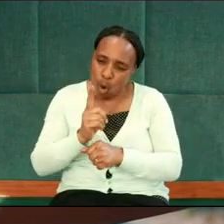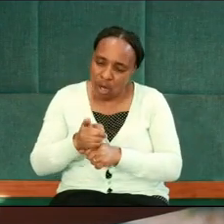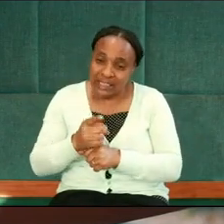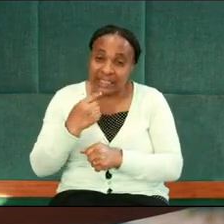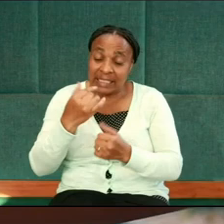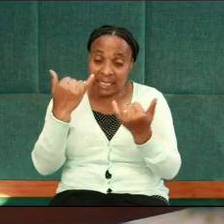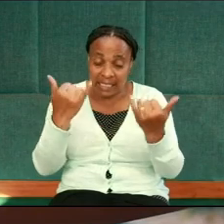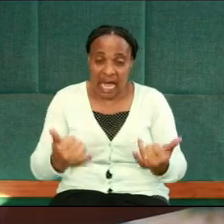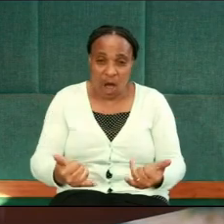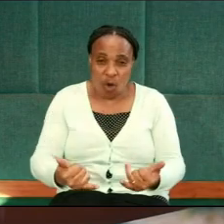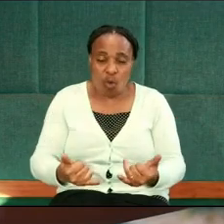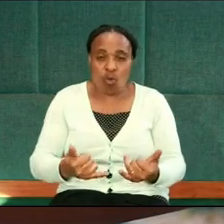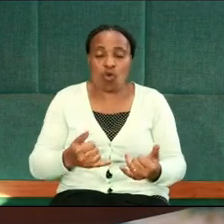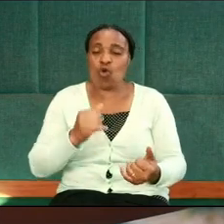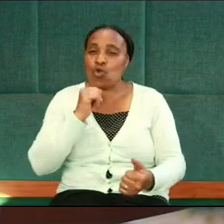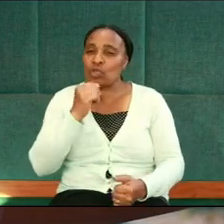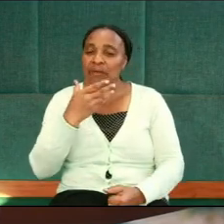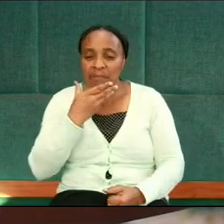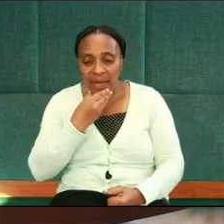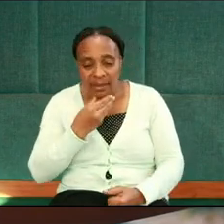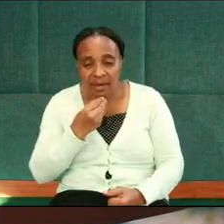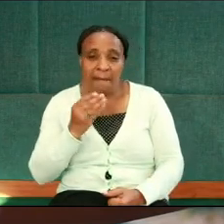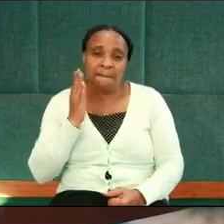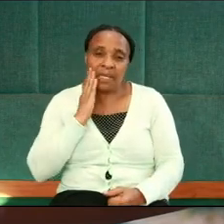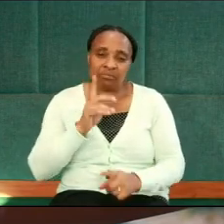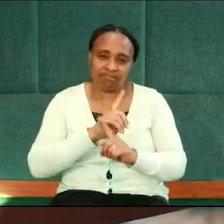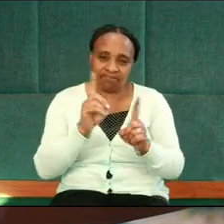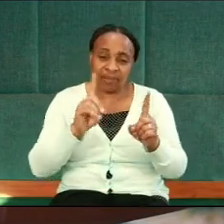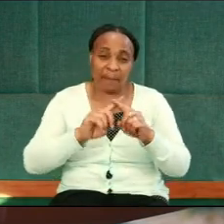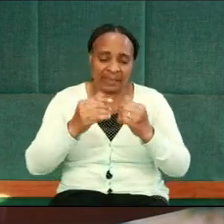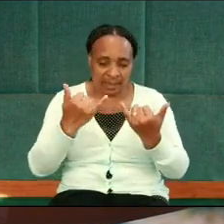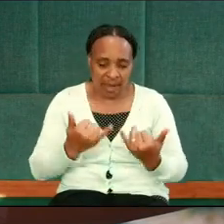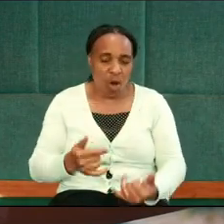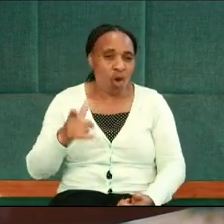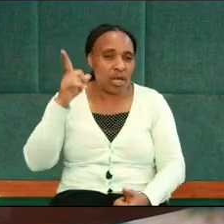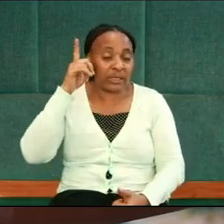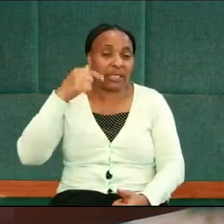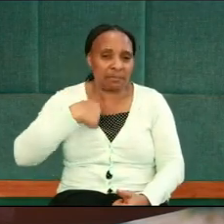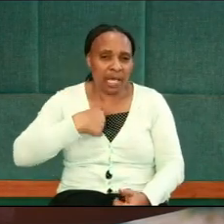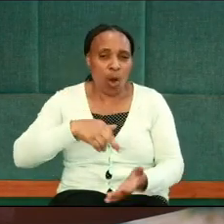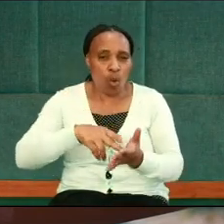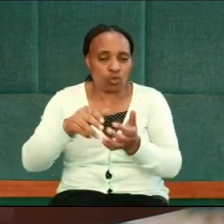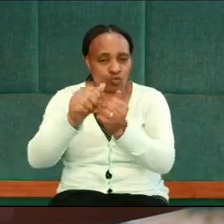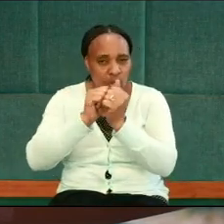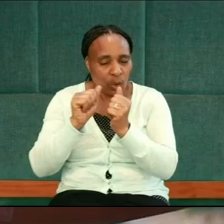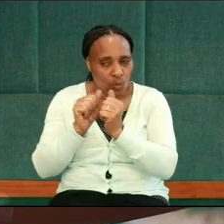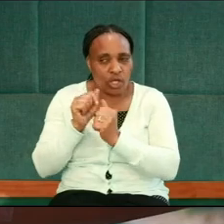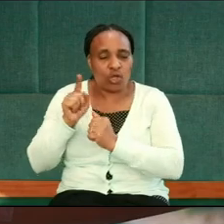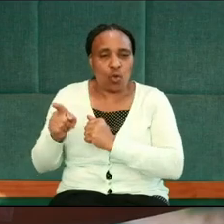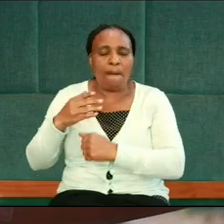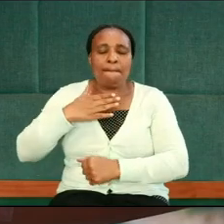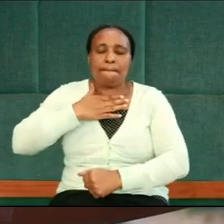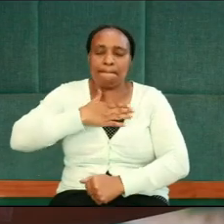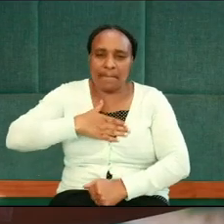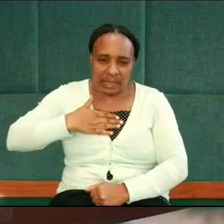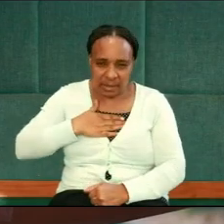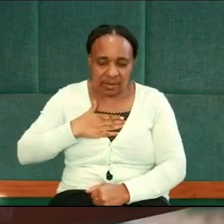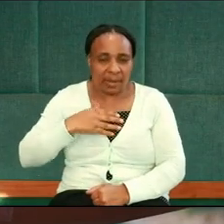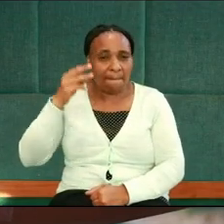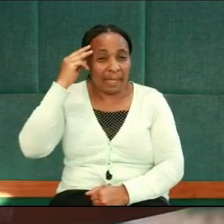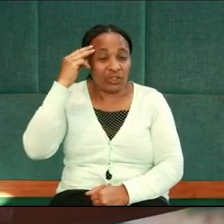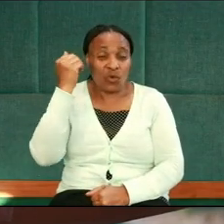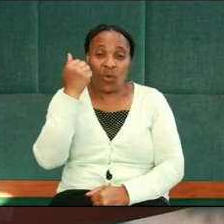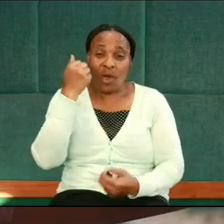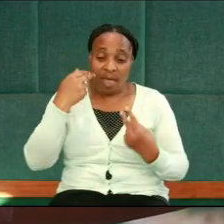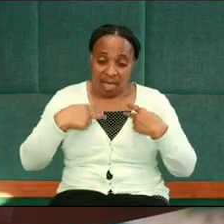one we seek, not your mother, not your father. Now listen to me, we will work with you. Please, mental health